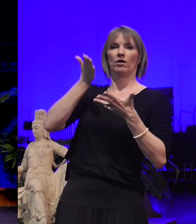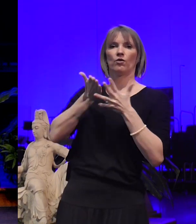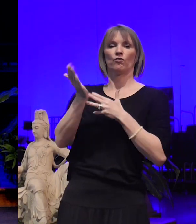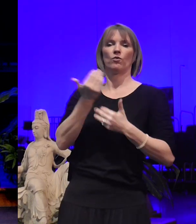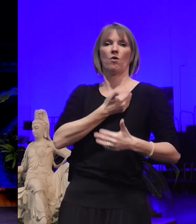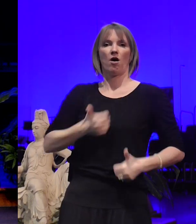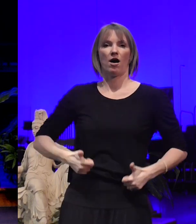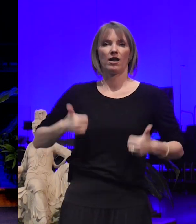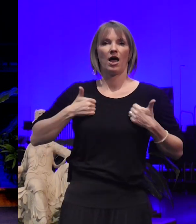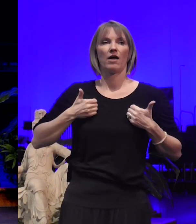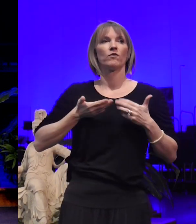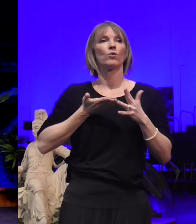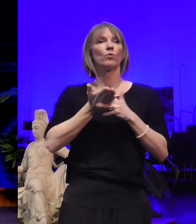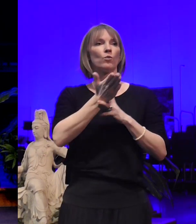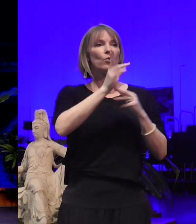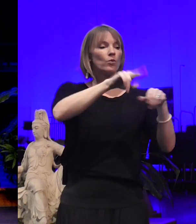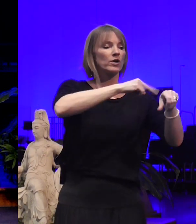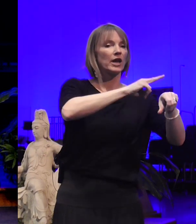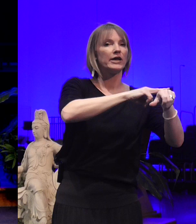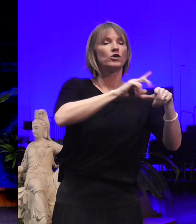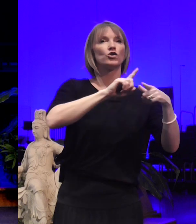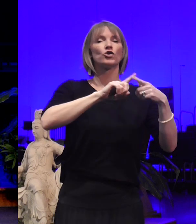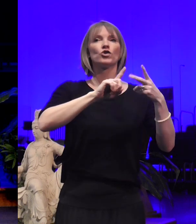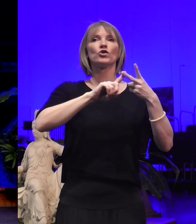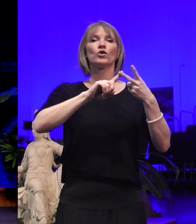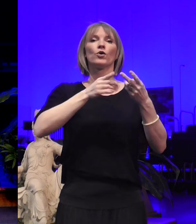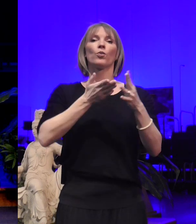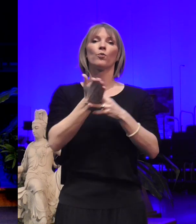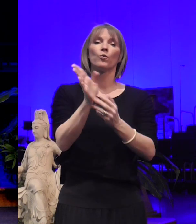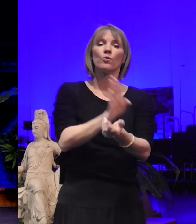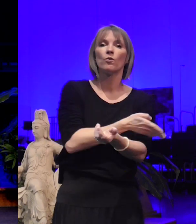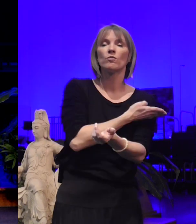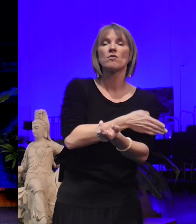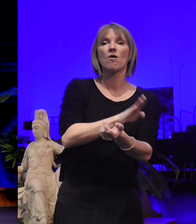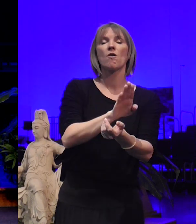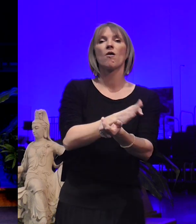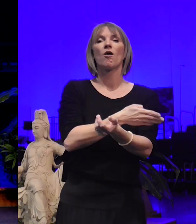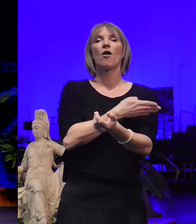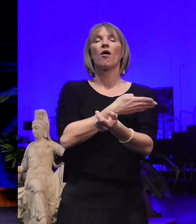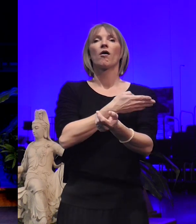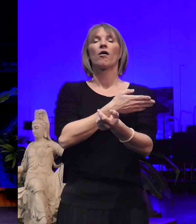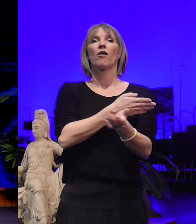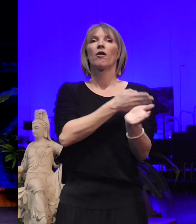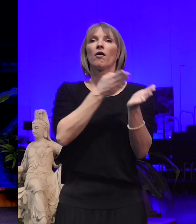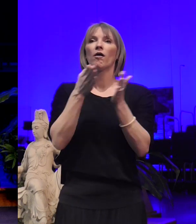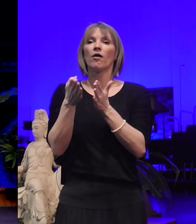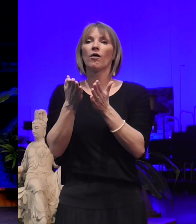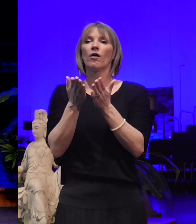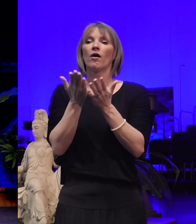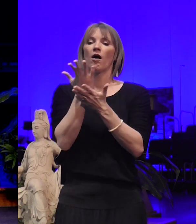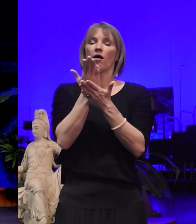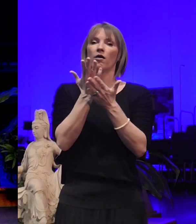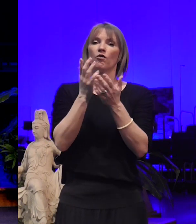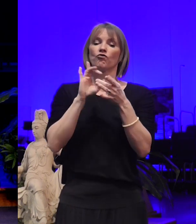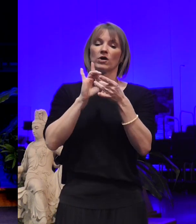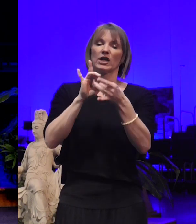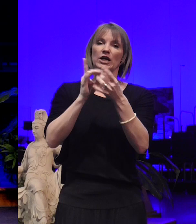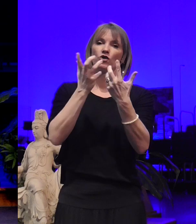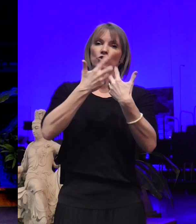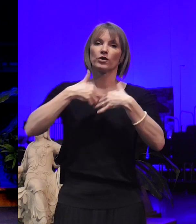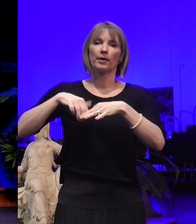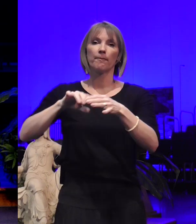the beauty of nature, the richness of song, the harmony of